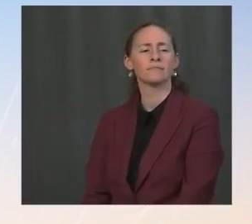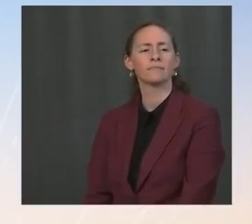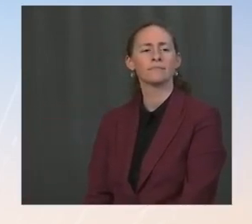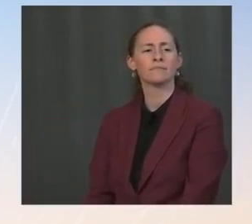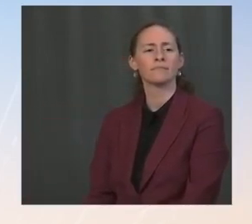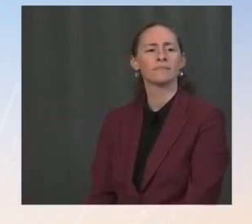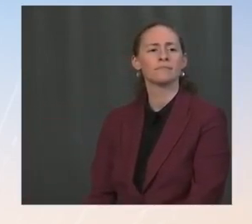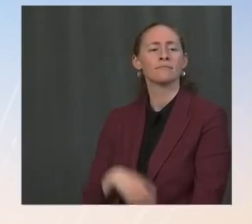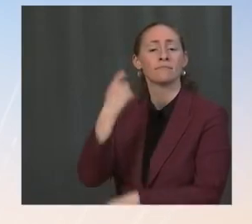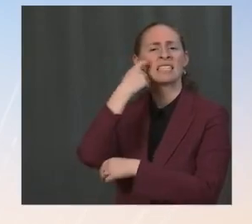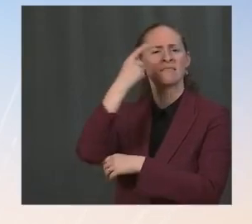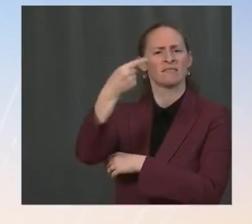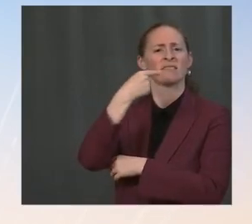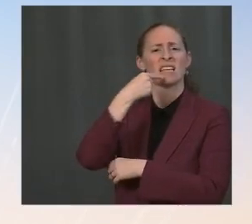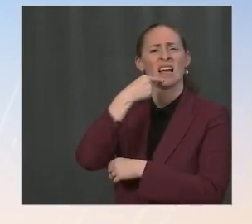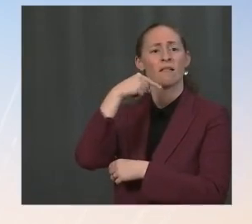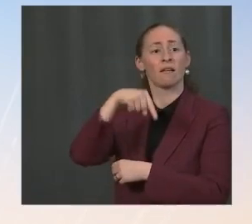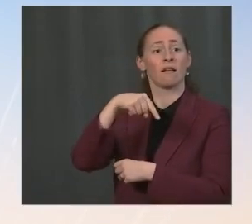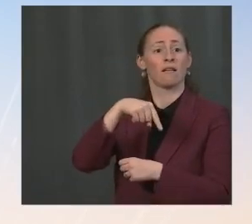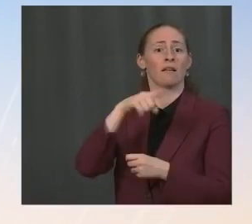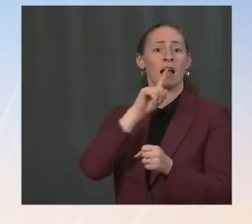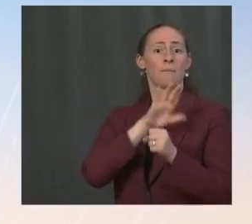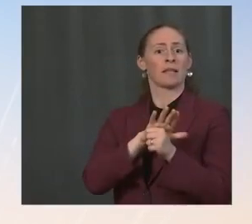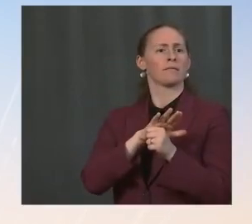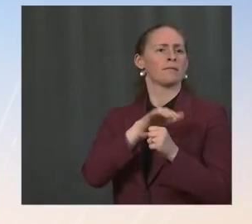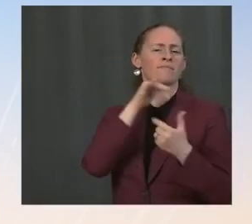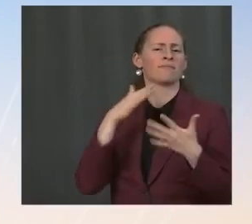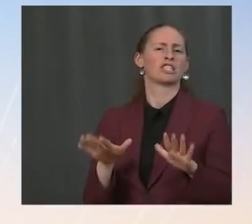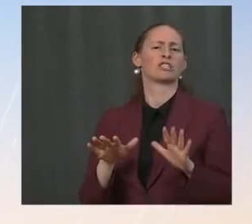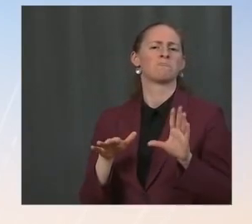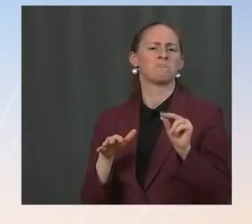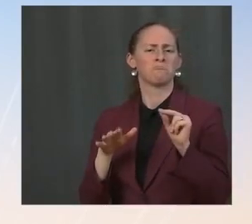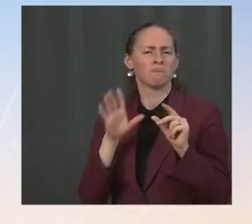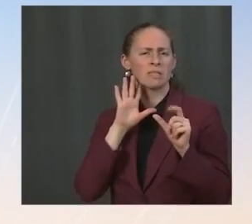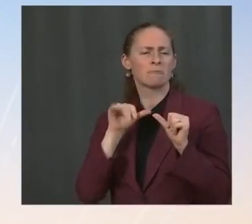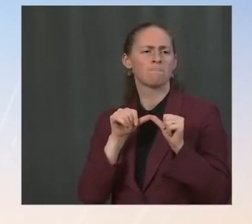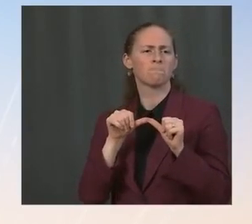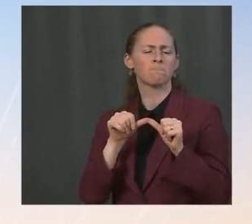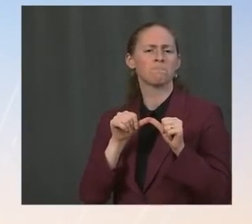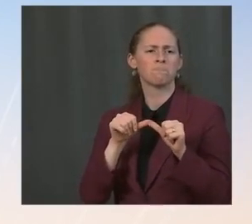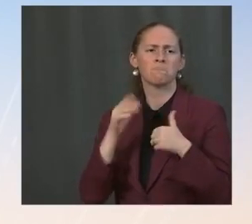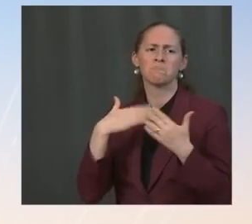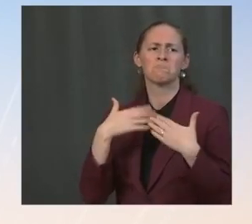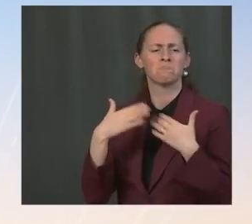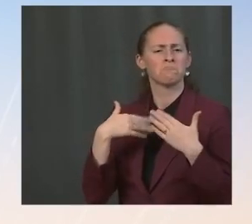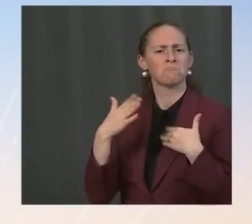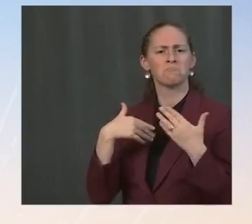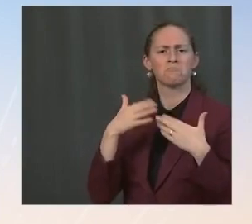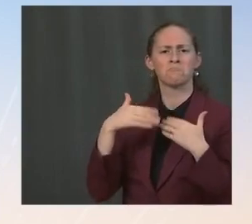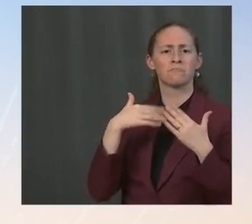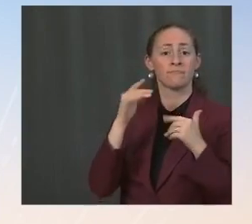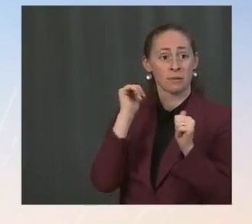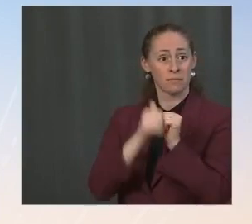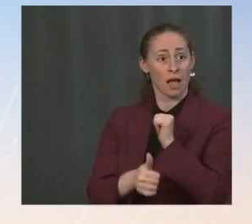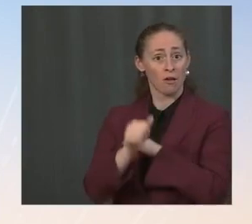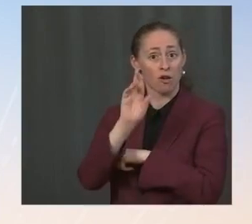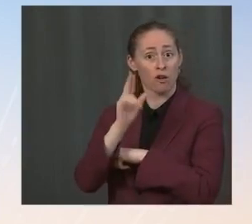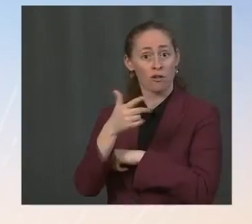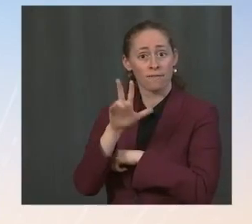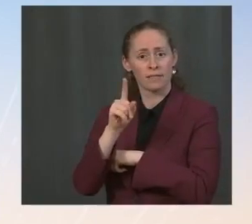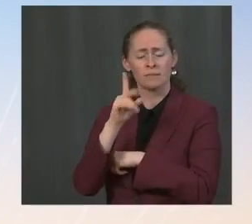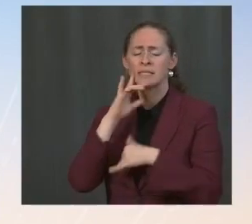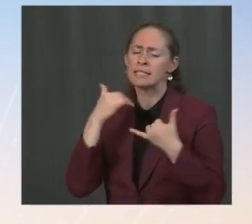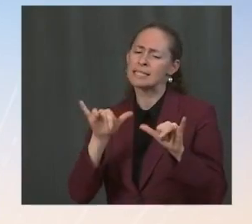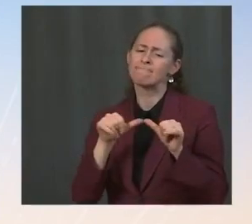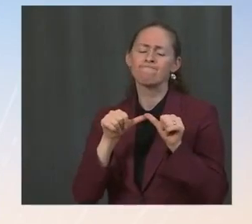end at the end of the month, and that despite August 31st, the commitment remains. During his remarks moments ago,